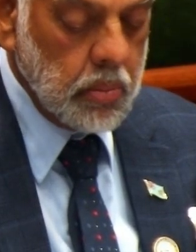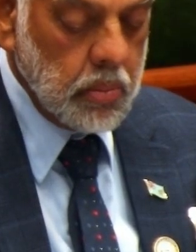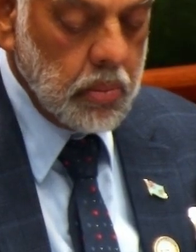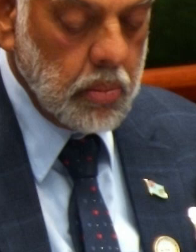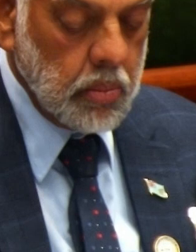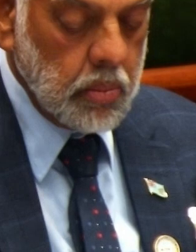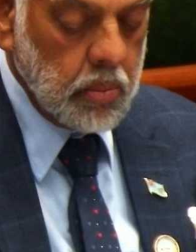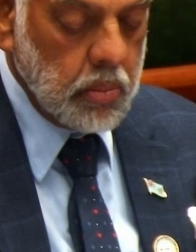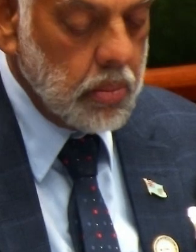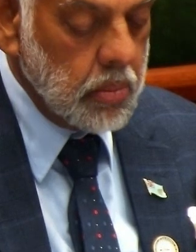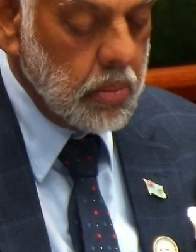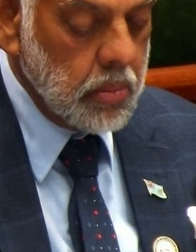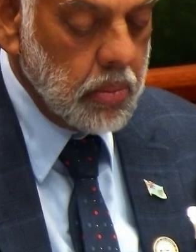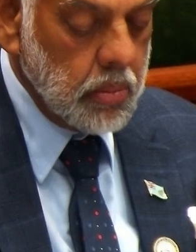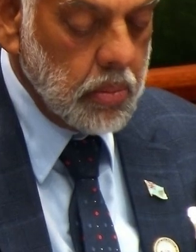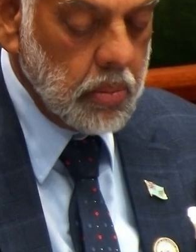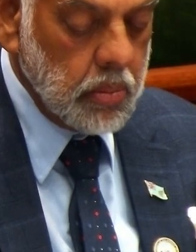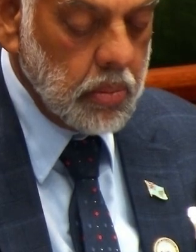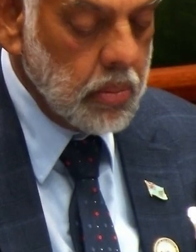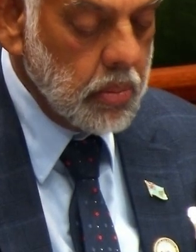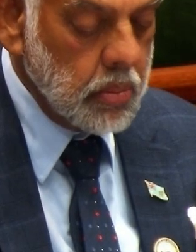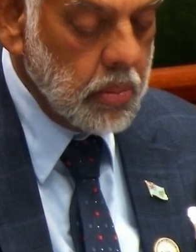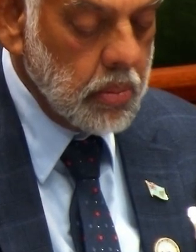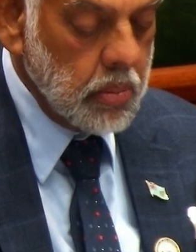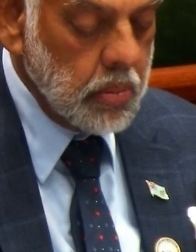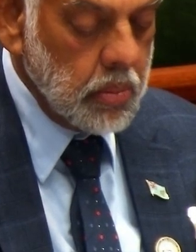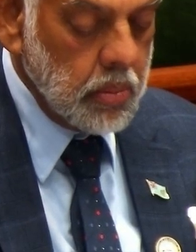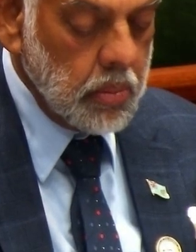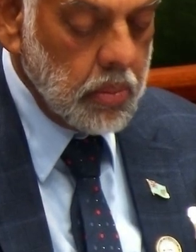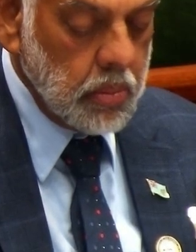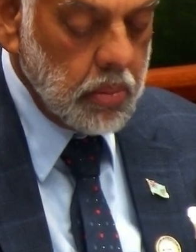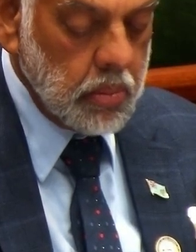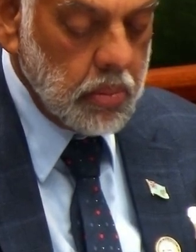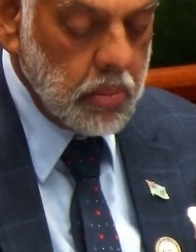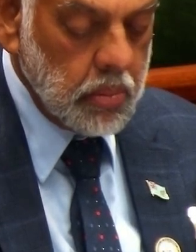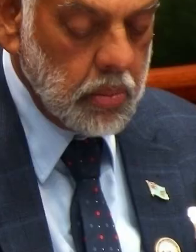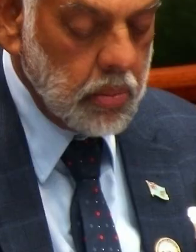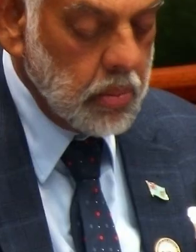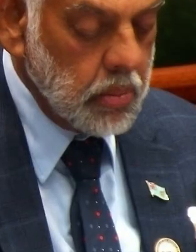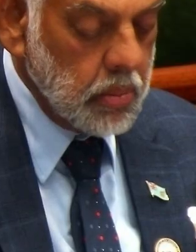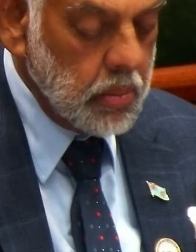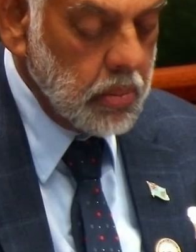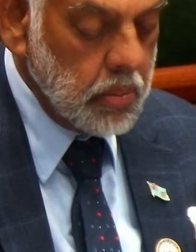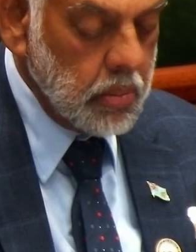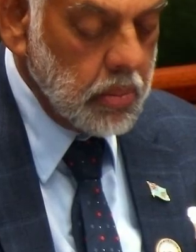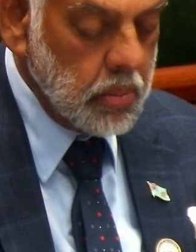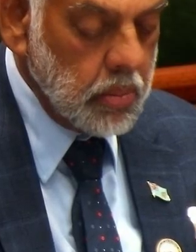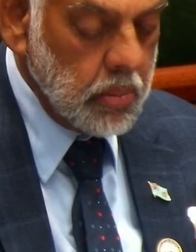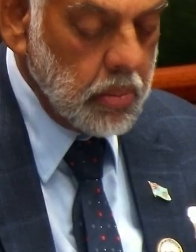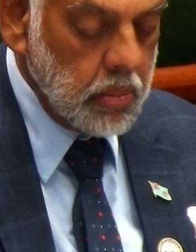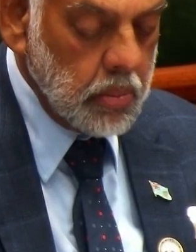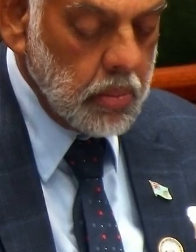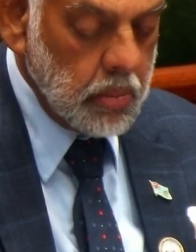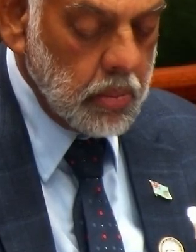Madam Deputy Speaker, the International Day of the Girl Child is commemorated on 11th October and focuses attention on the need to